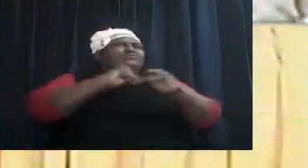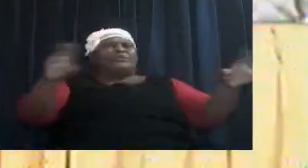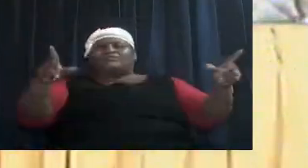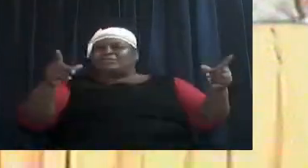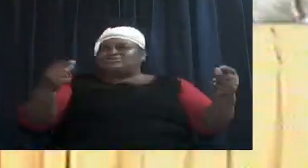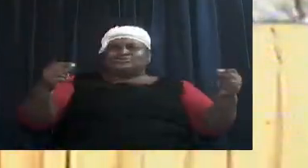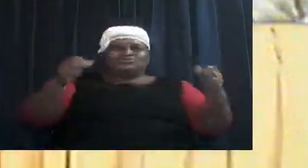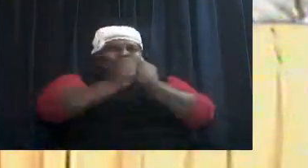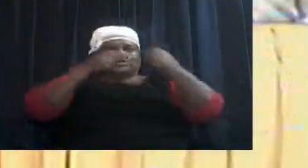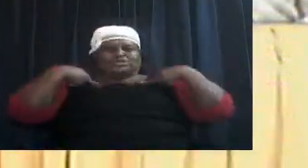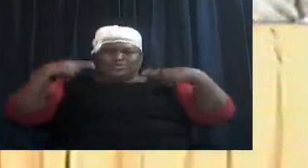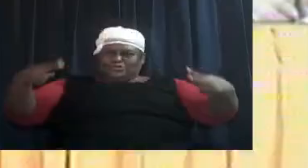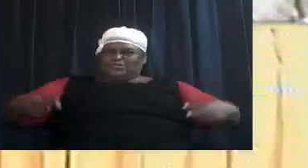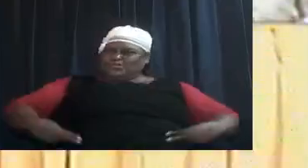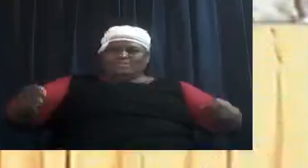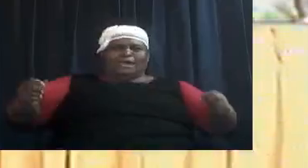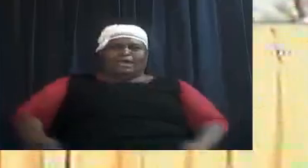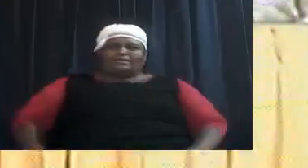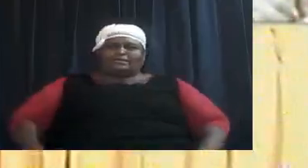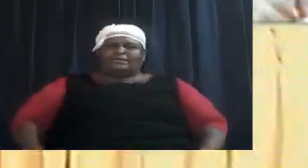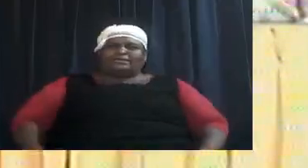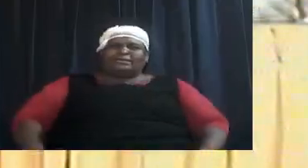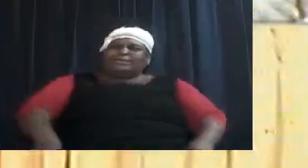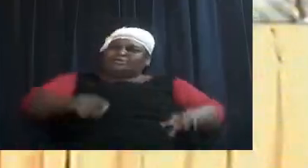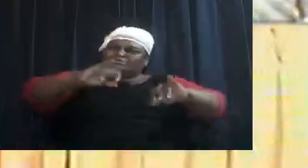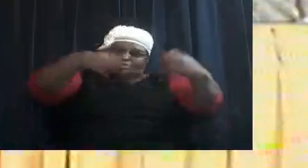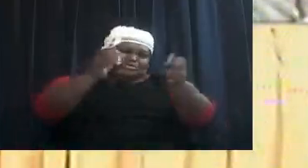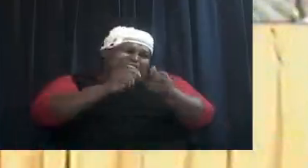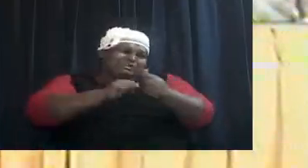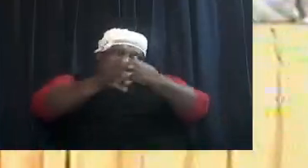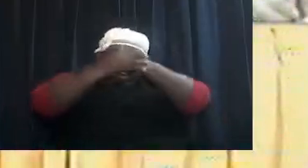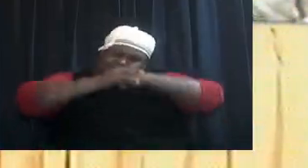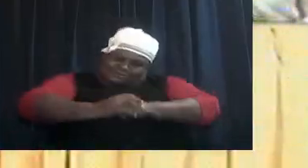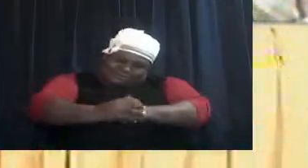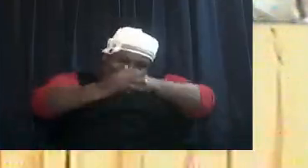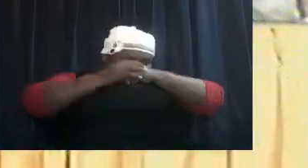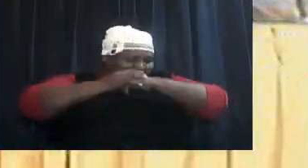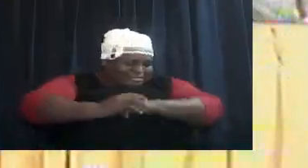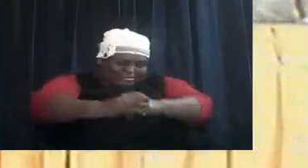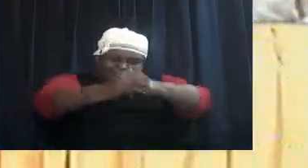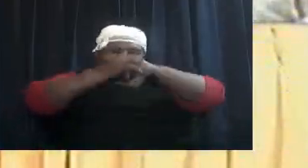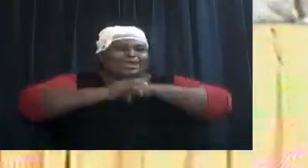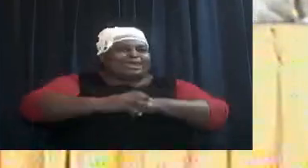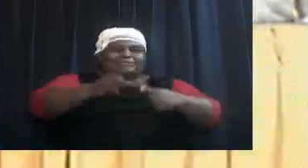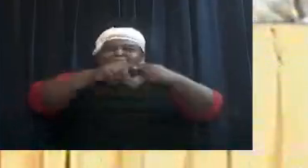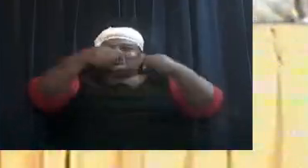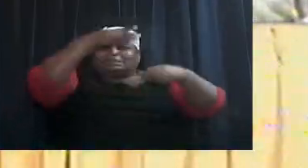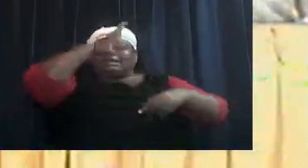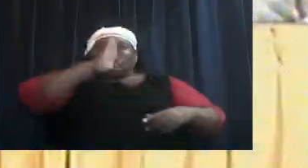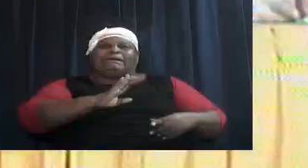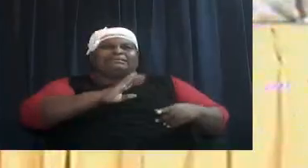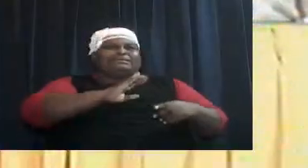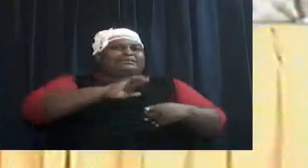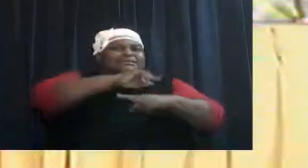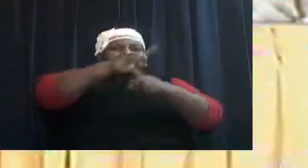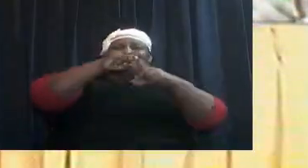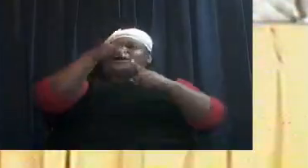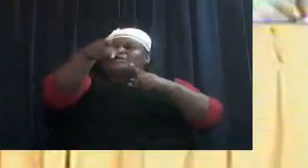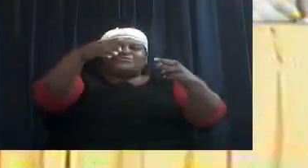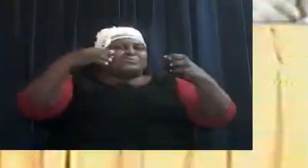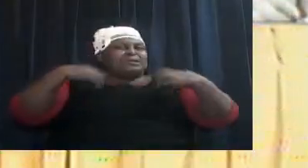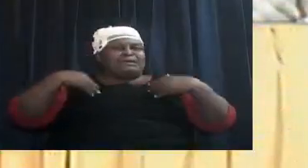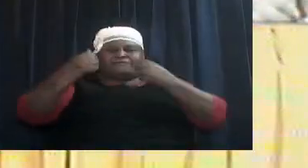with humanity. It was just adoration to God. And when you have love, that's